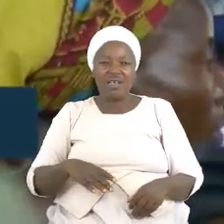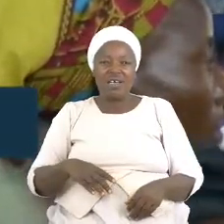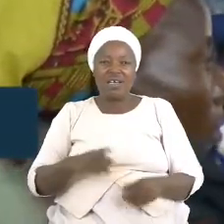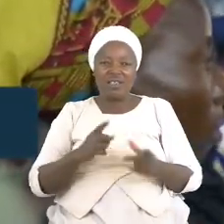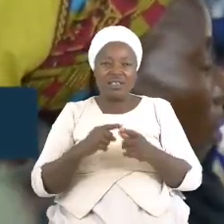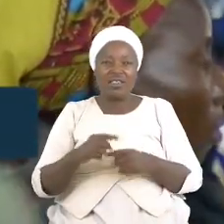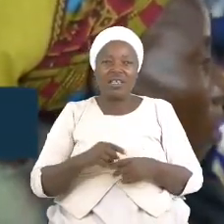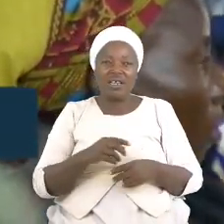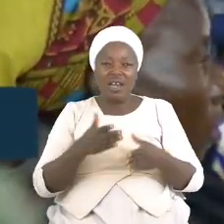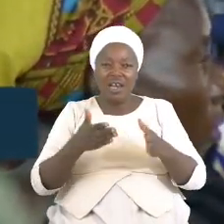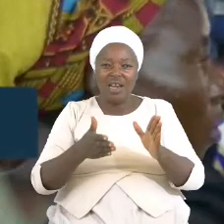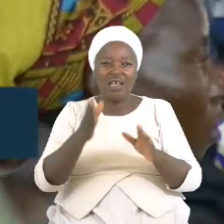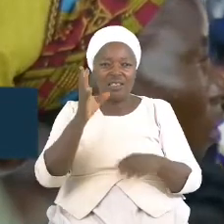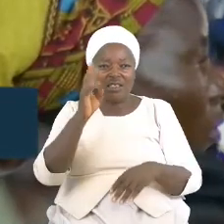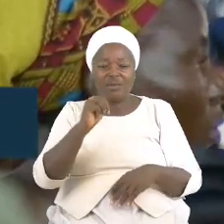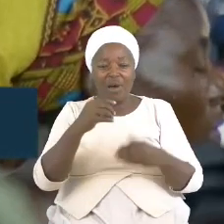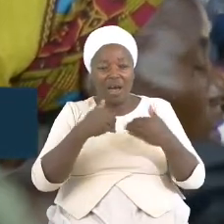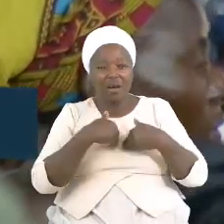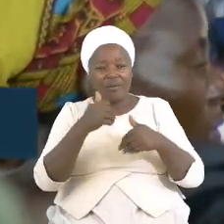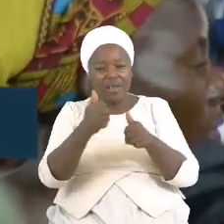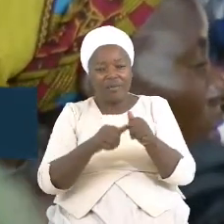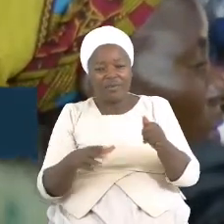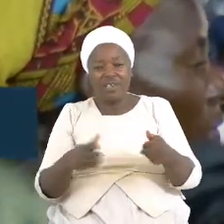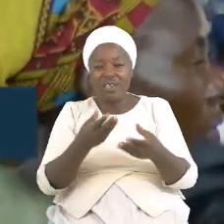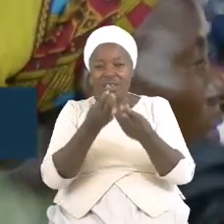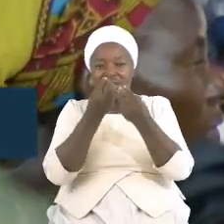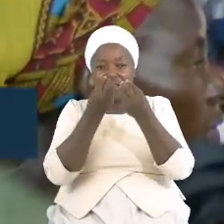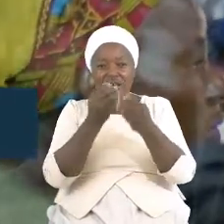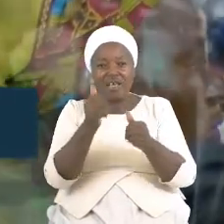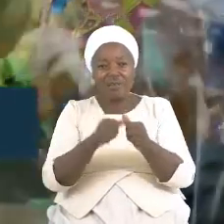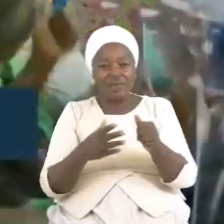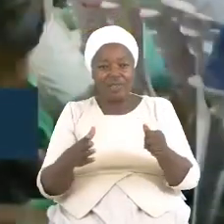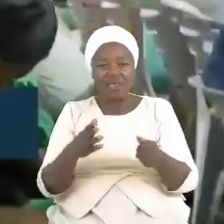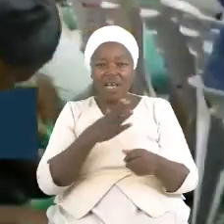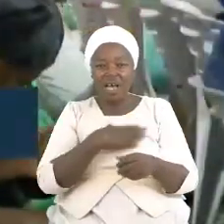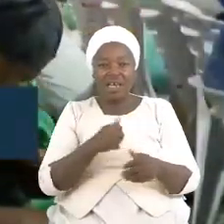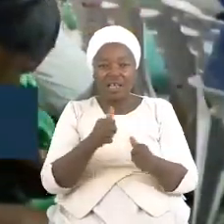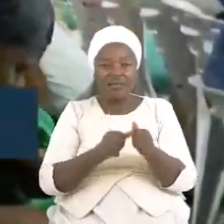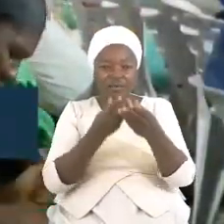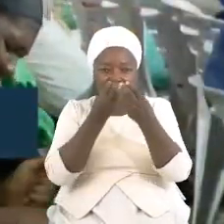On Sunday, 8th May, that's just next week Sunday.